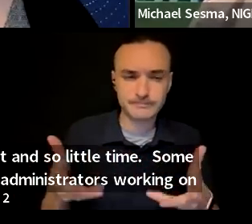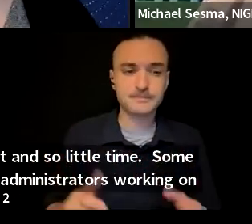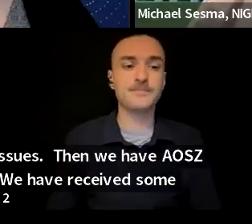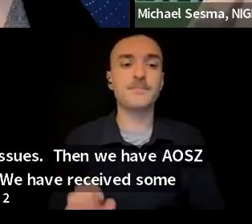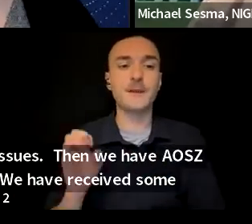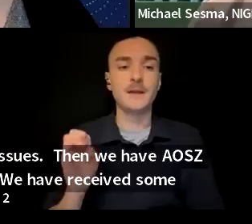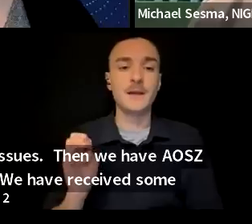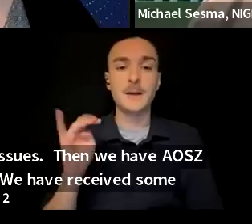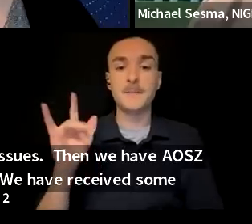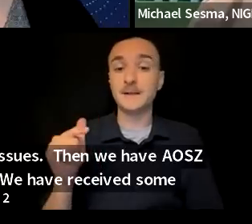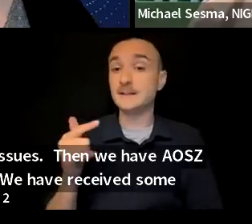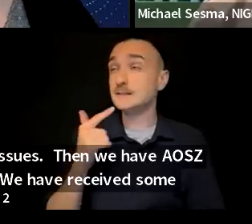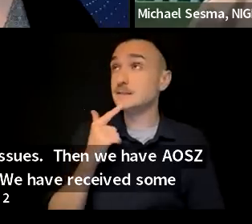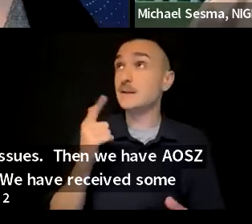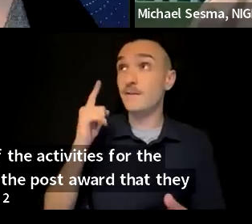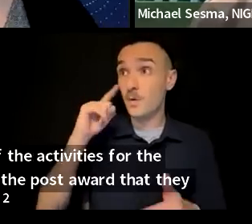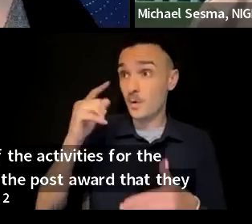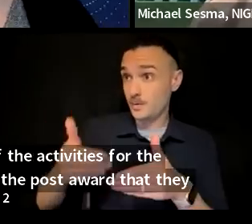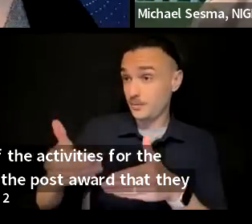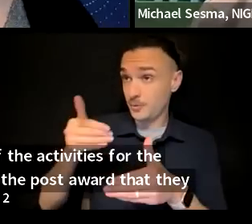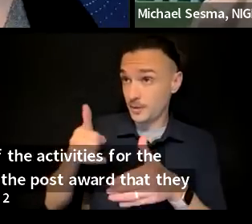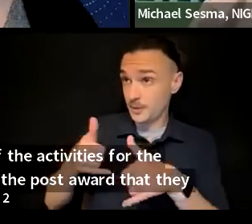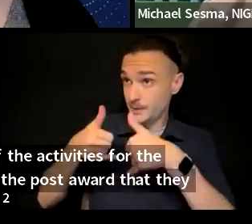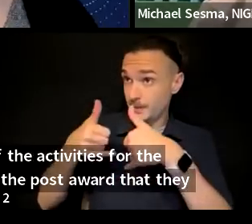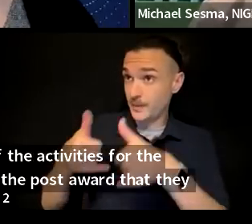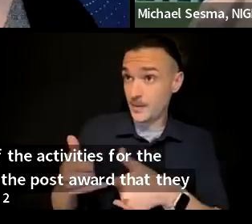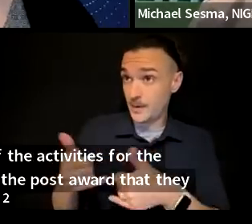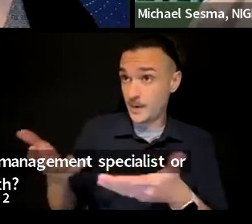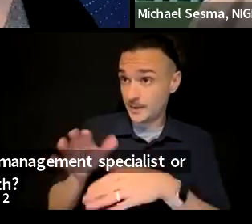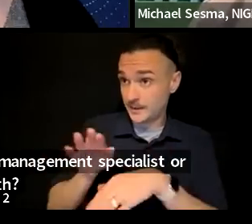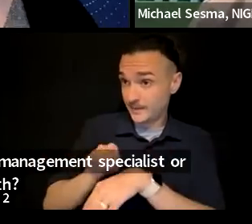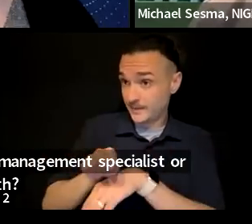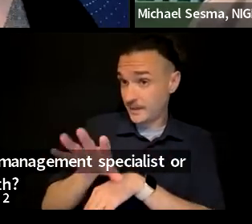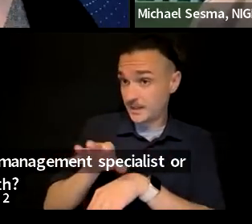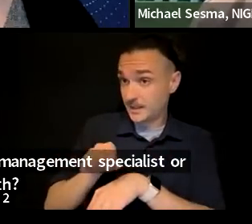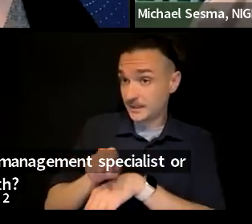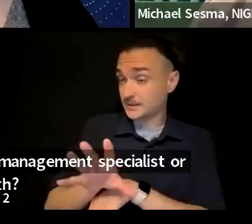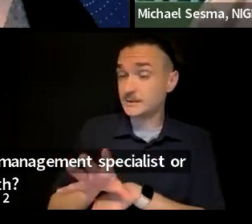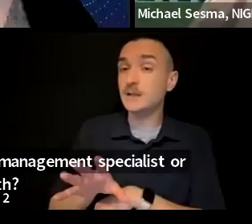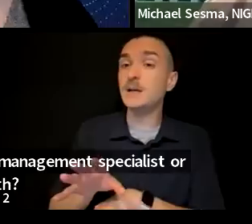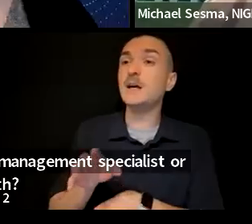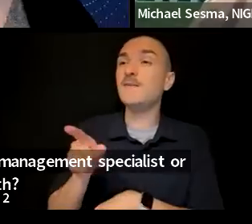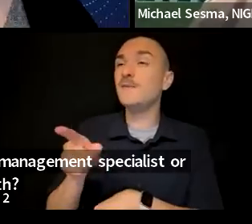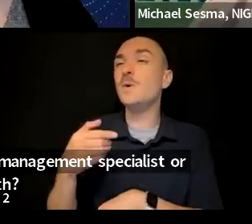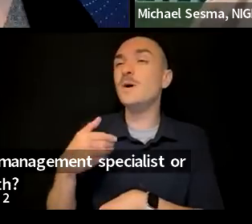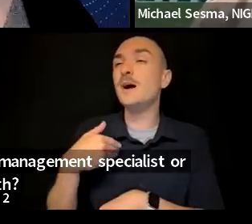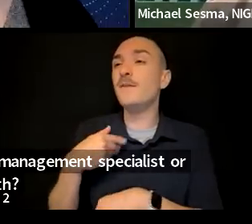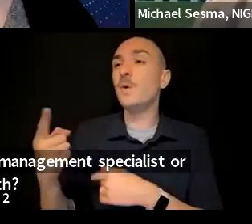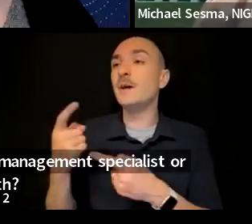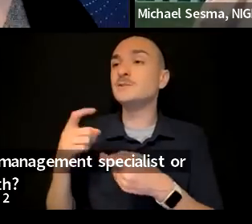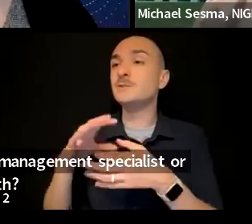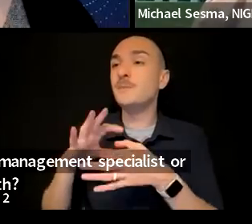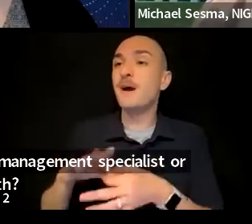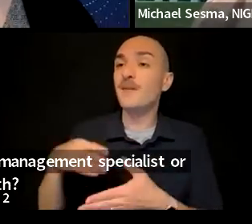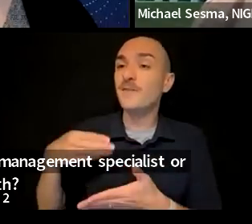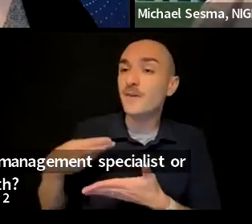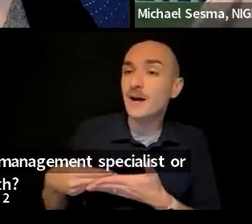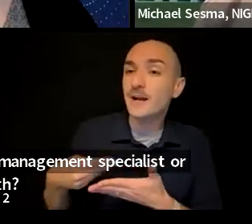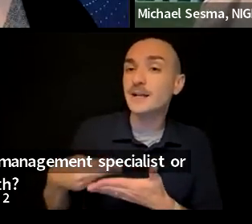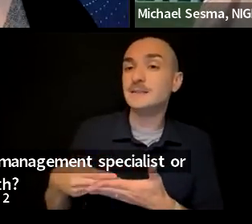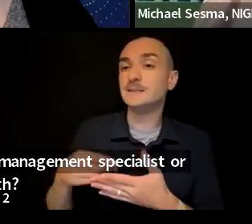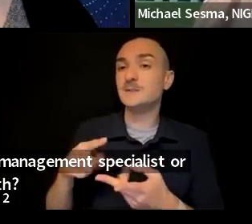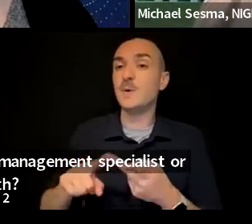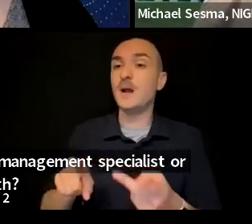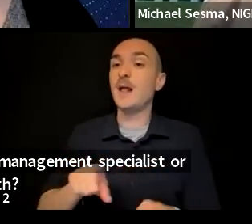that what I would advise administrators to do is if they have questions of a financial nature or eligibility, to please reach